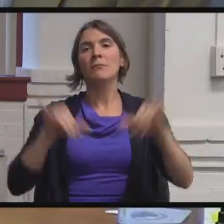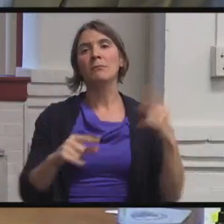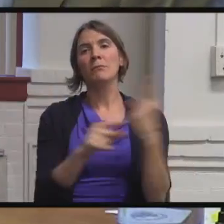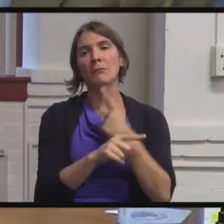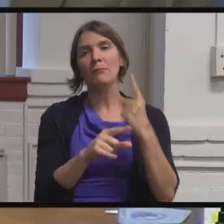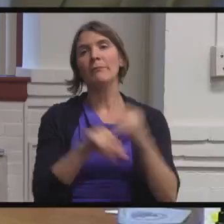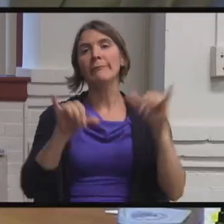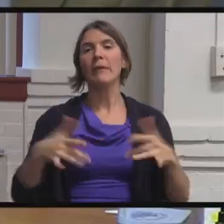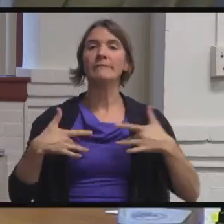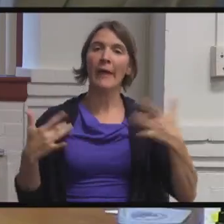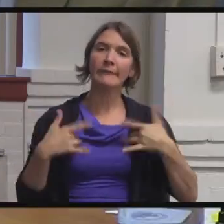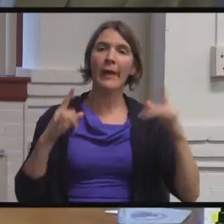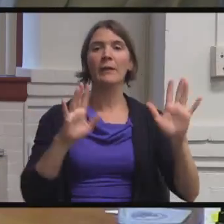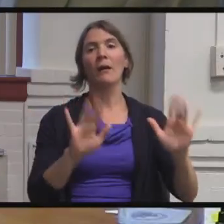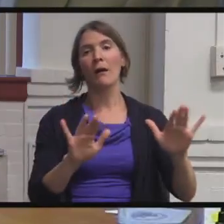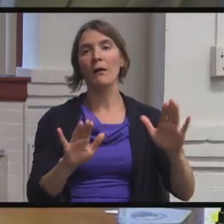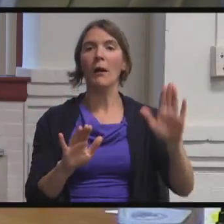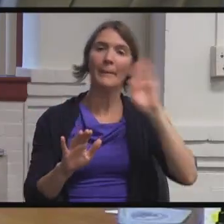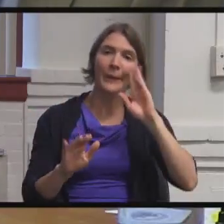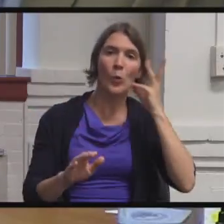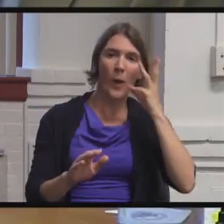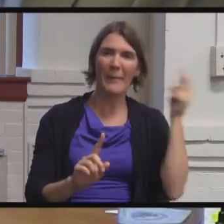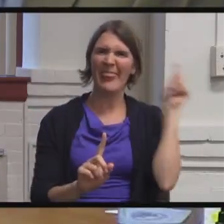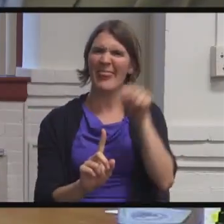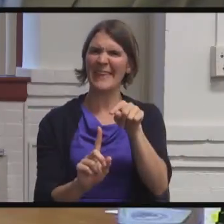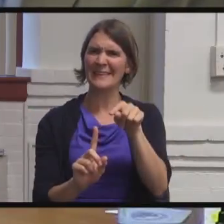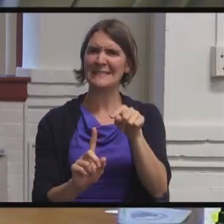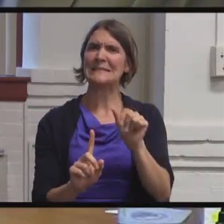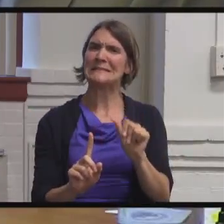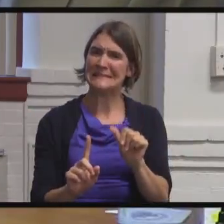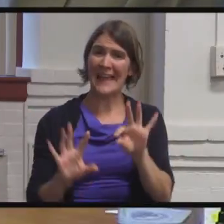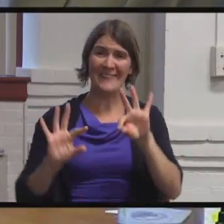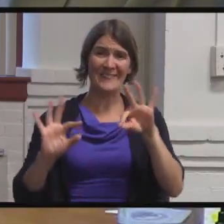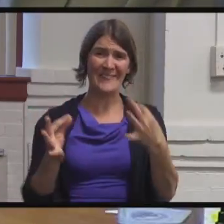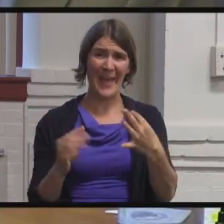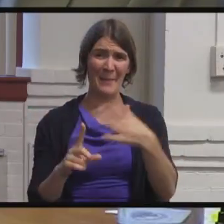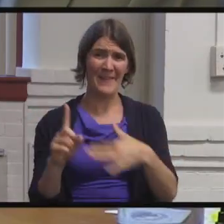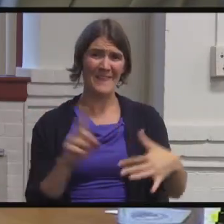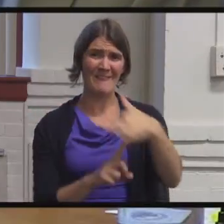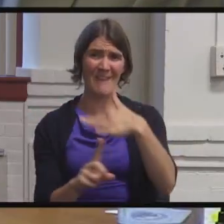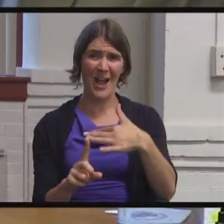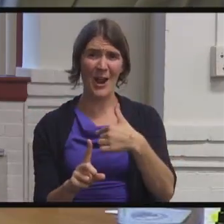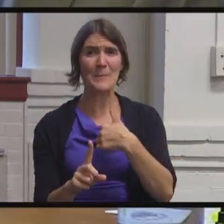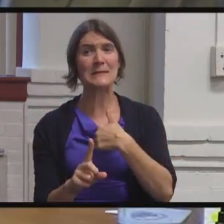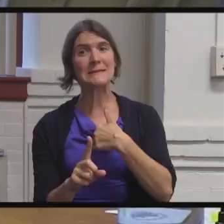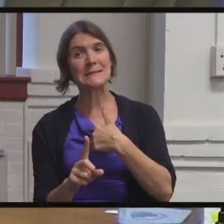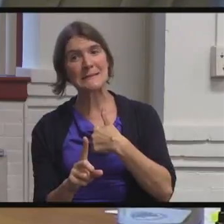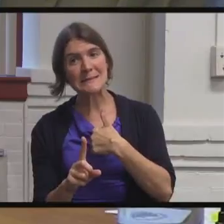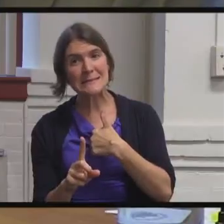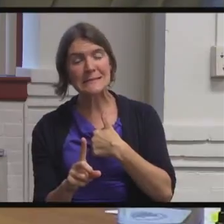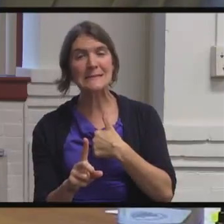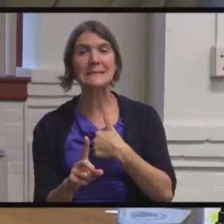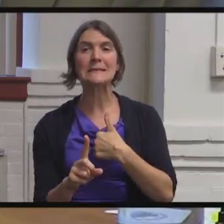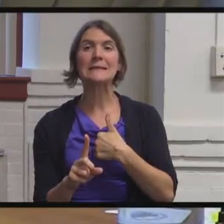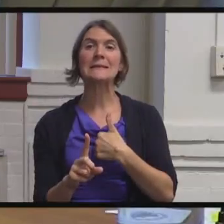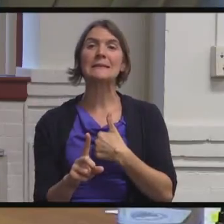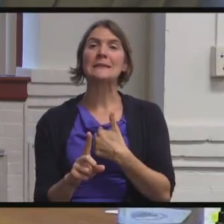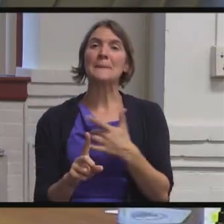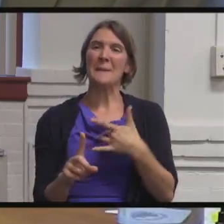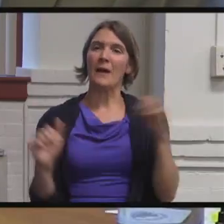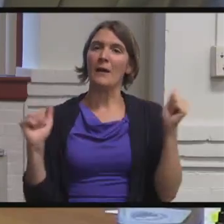different types of activities. This one, because of the fact that it is a family environment that's been developed around this